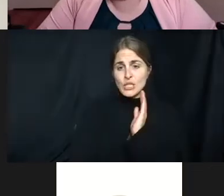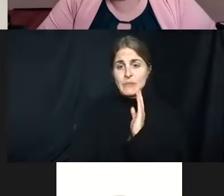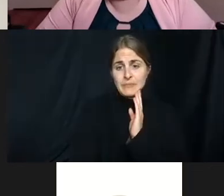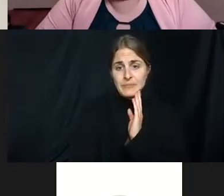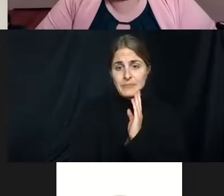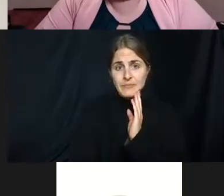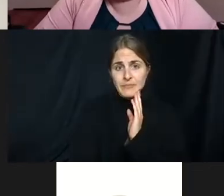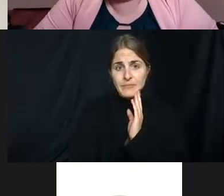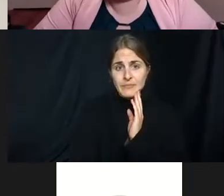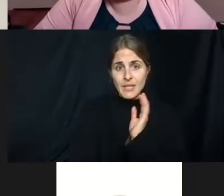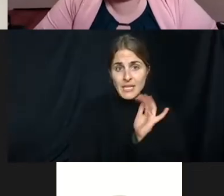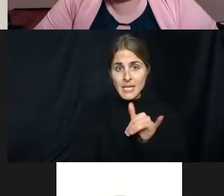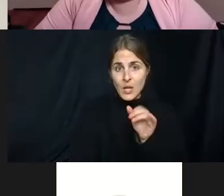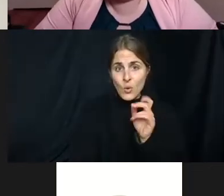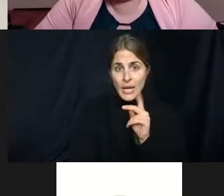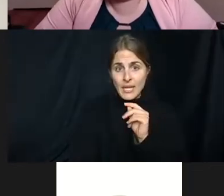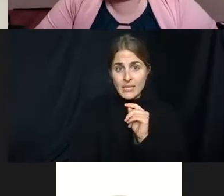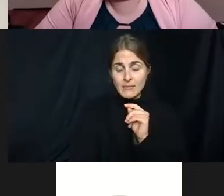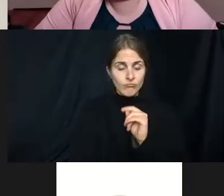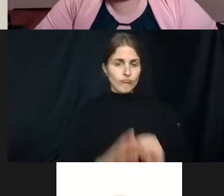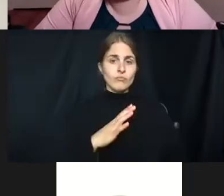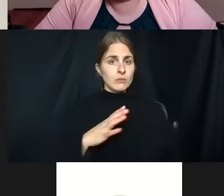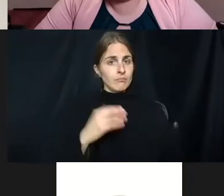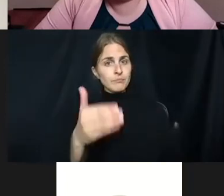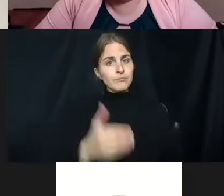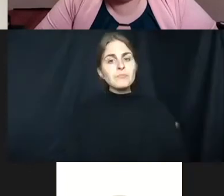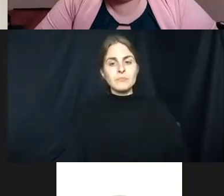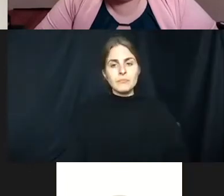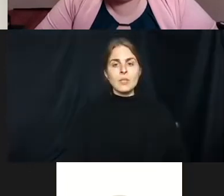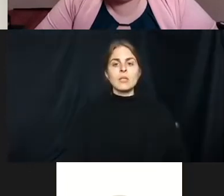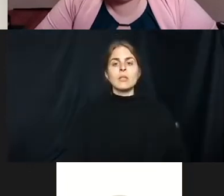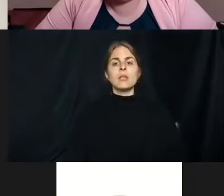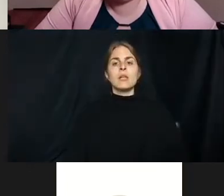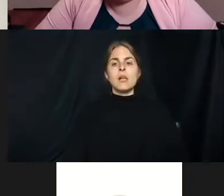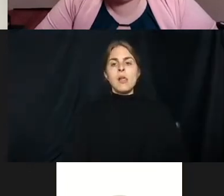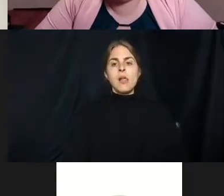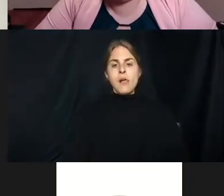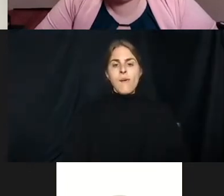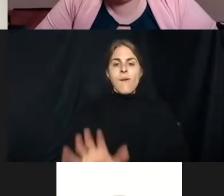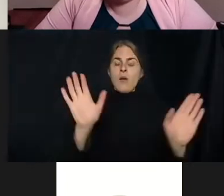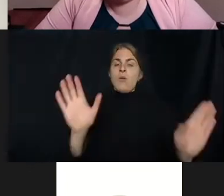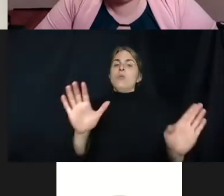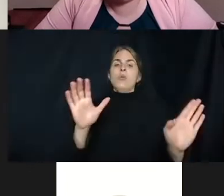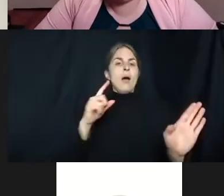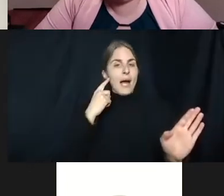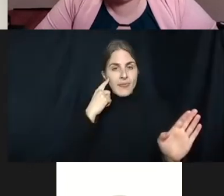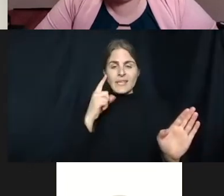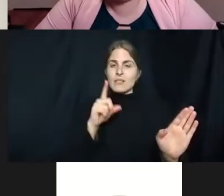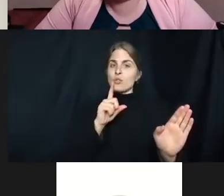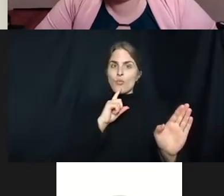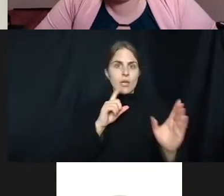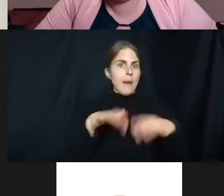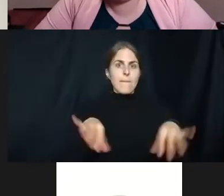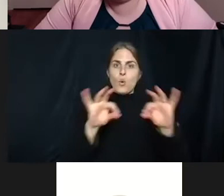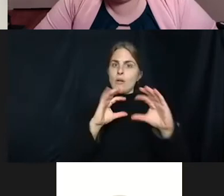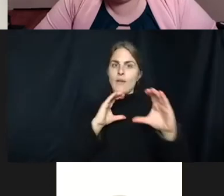Is that okay, Taylor? Yeah, definitely. Cool. I just think this is such an important question, conversation. I don't think